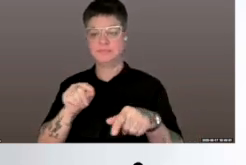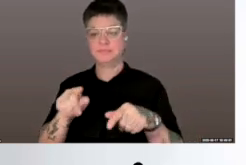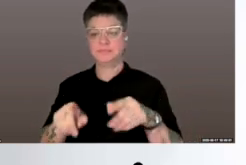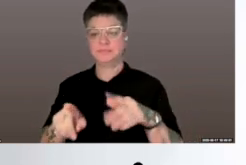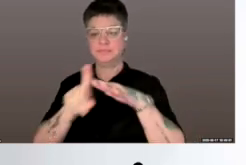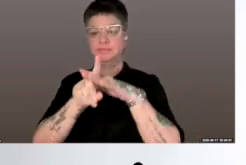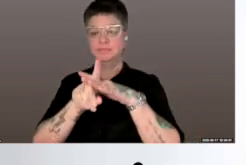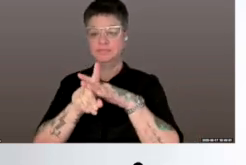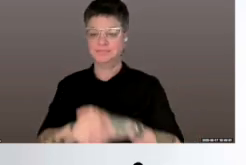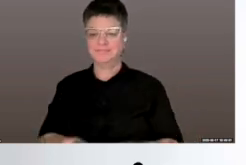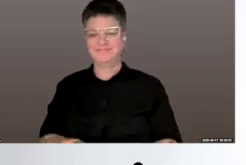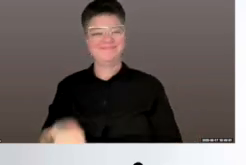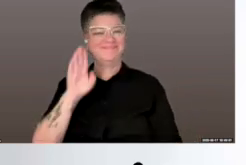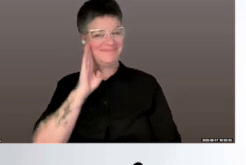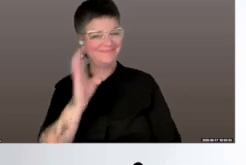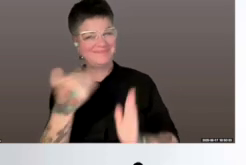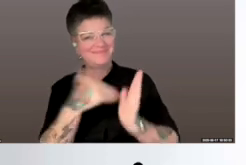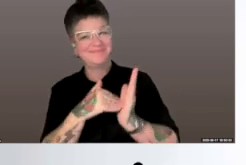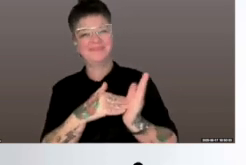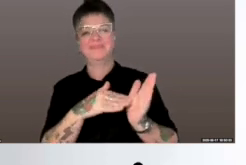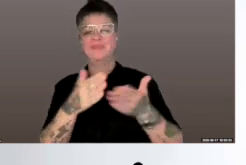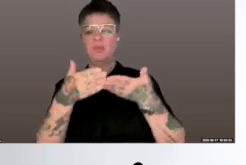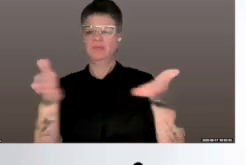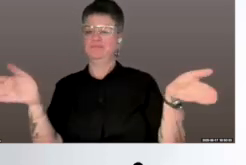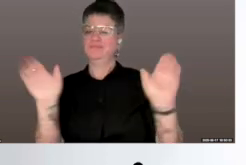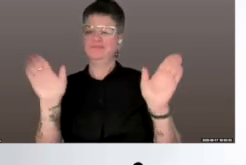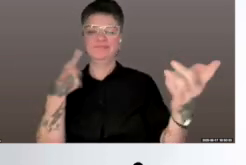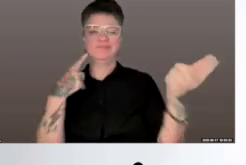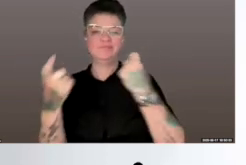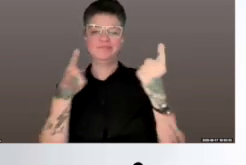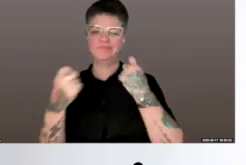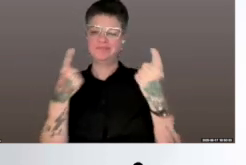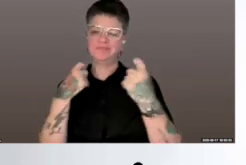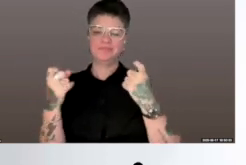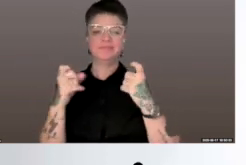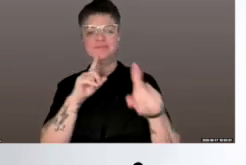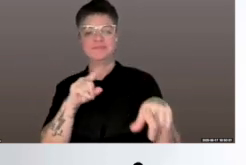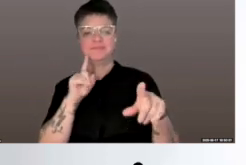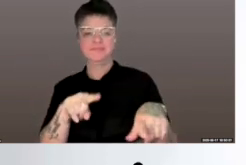Denise to facilitate any questions that might arise from these presentations.